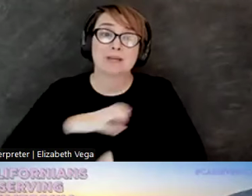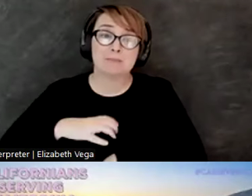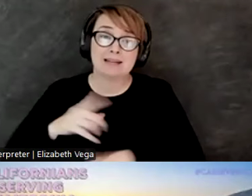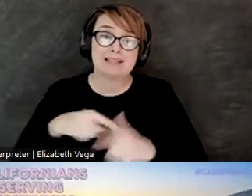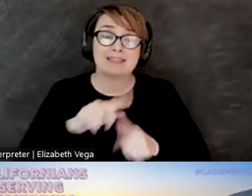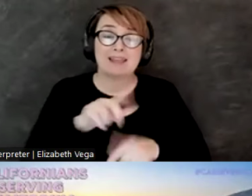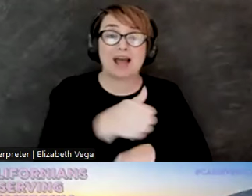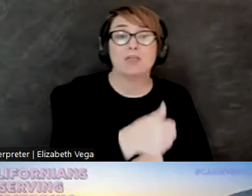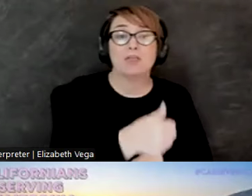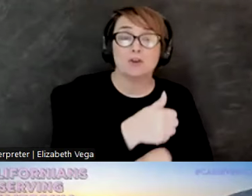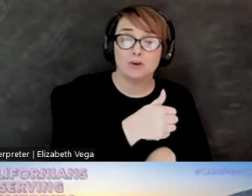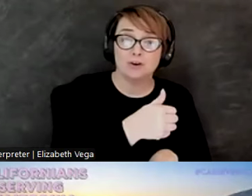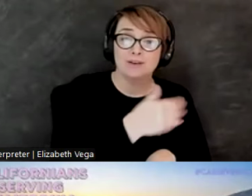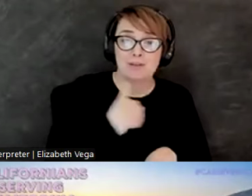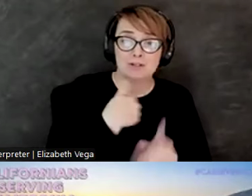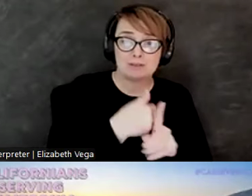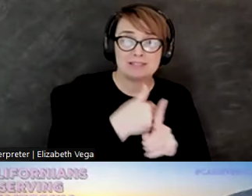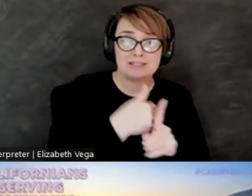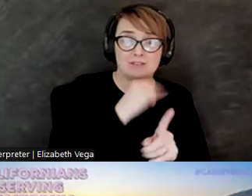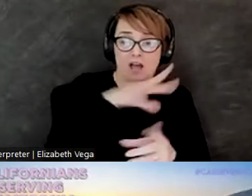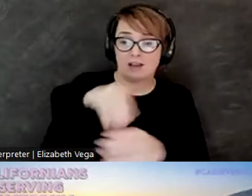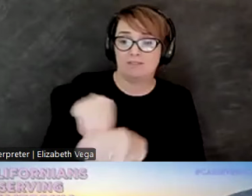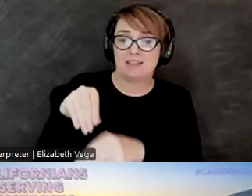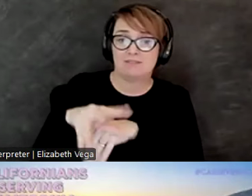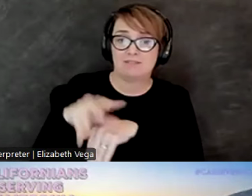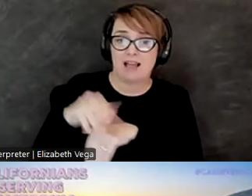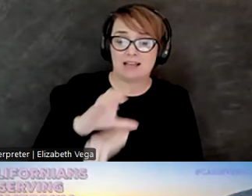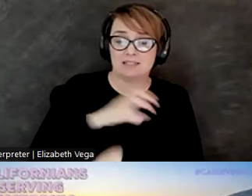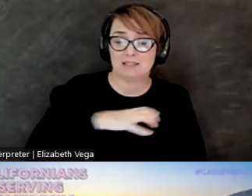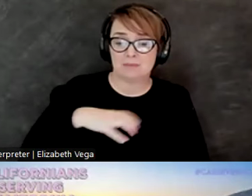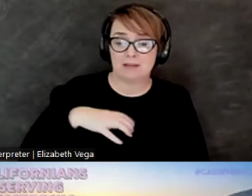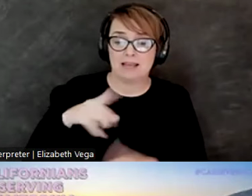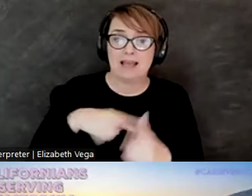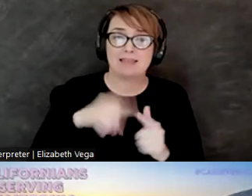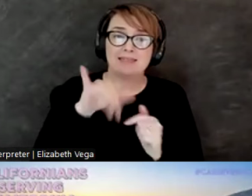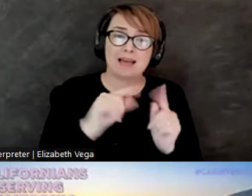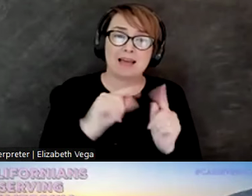And that team would not be subject to Bagley Keene.